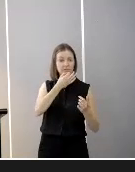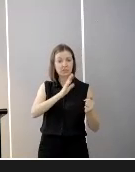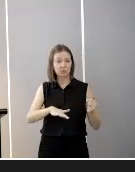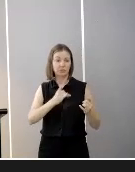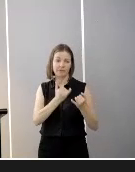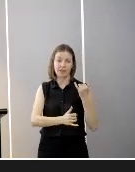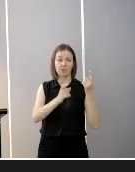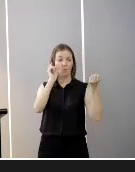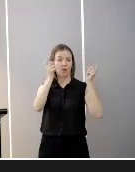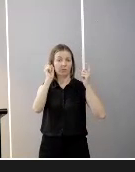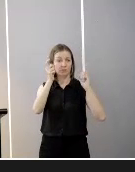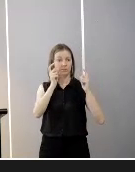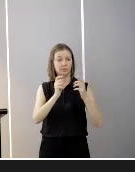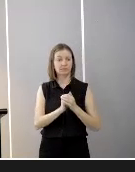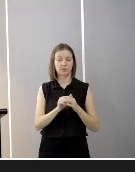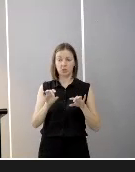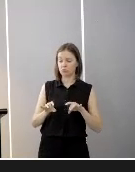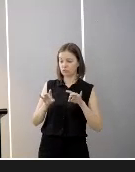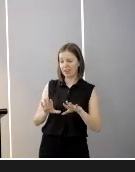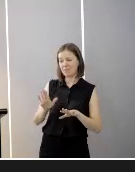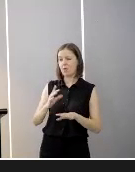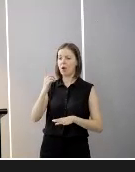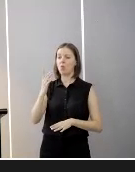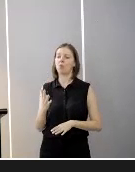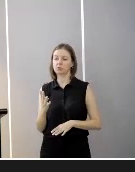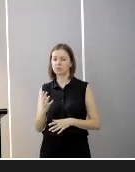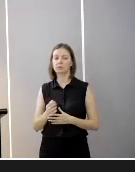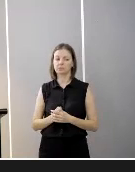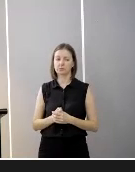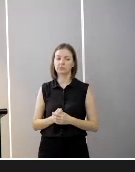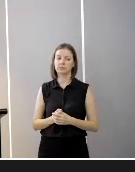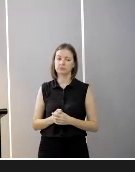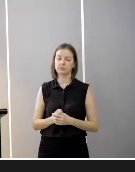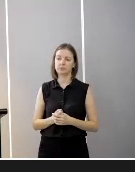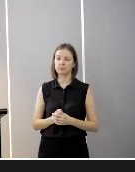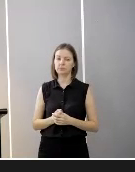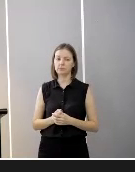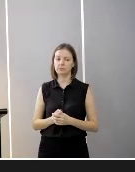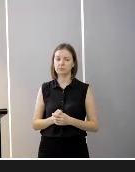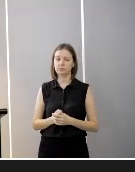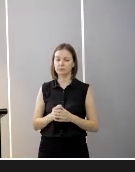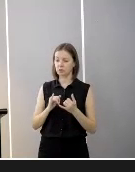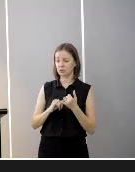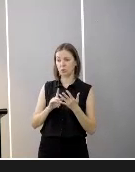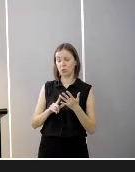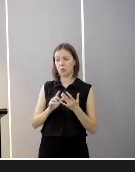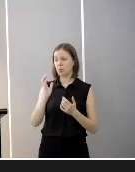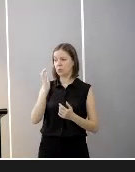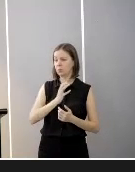very worried. In Australia, it's about a quarter. So this is something that is topical and